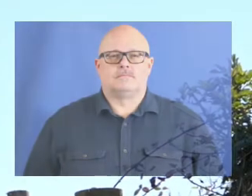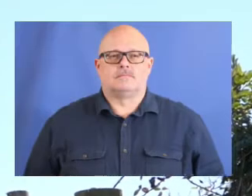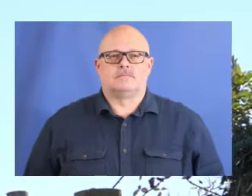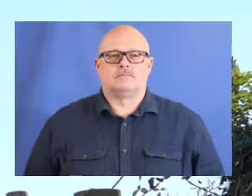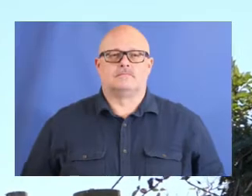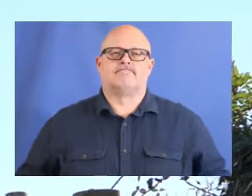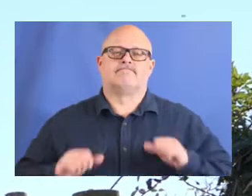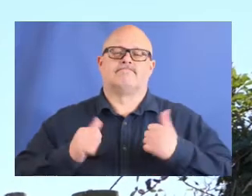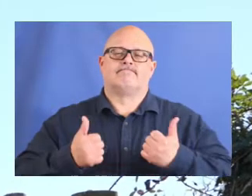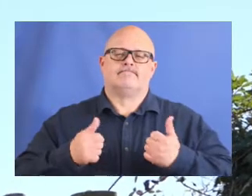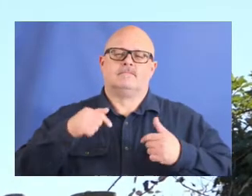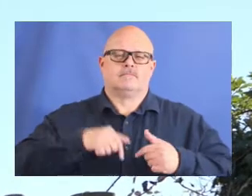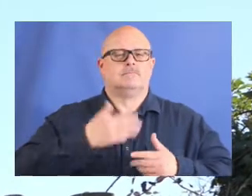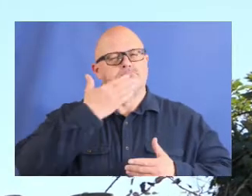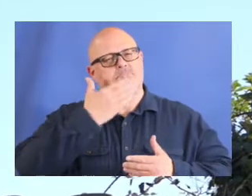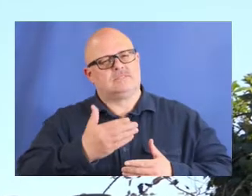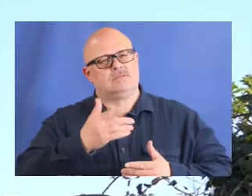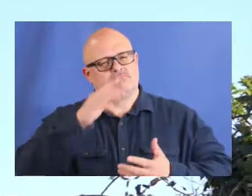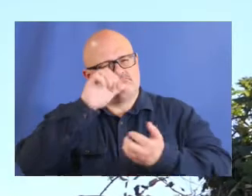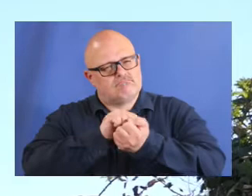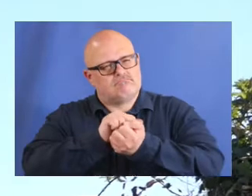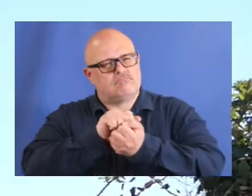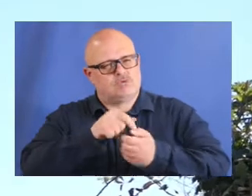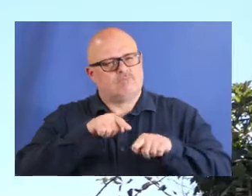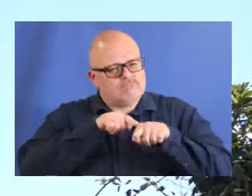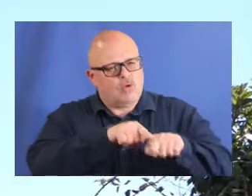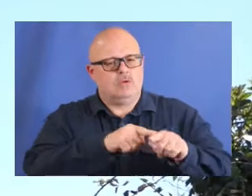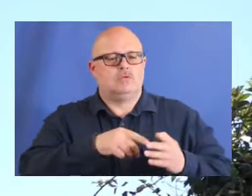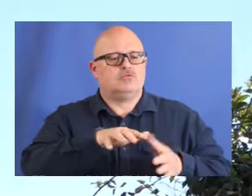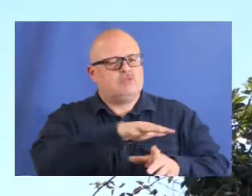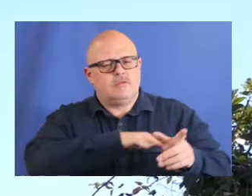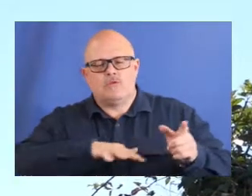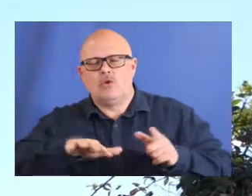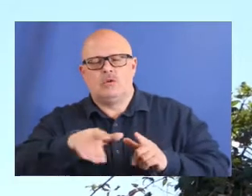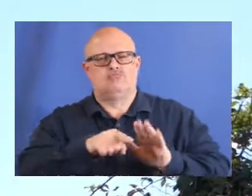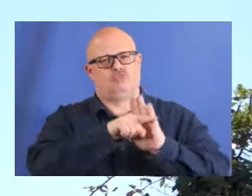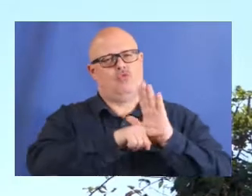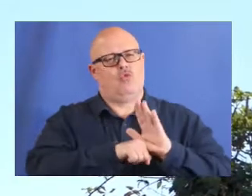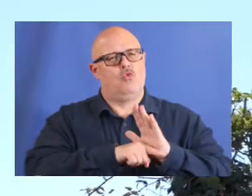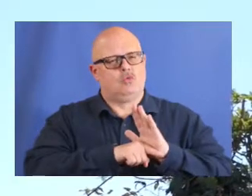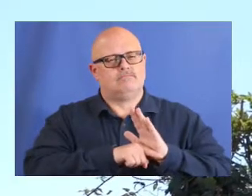We hope you enjoy your visit to Coombe Bissett Down, and please remember to follow the Nature Reserve Code.